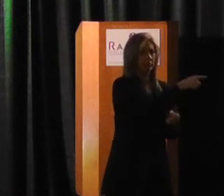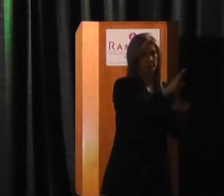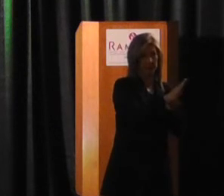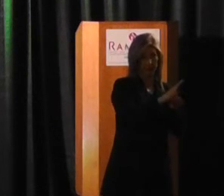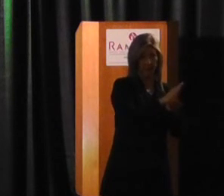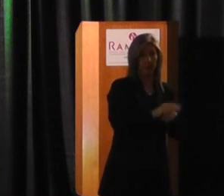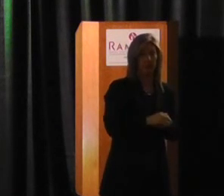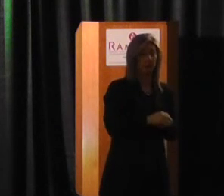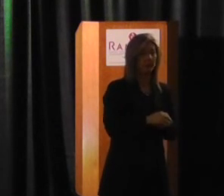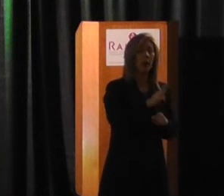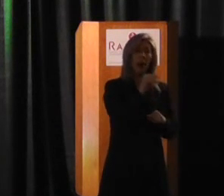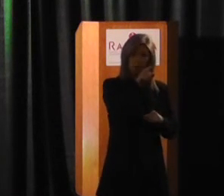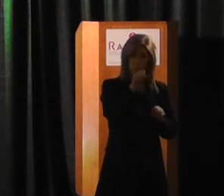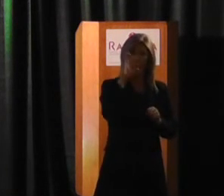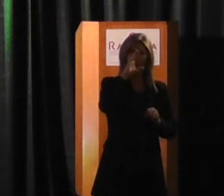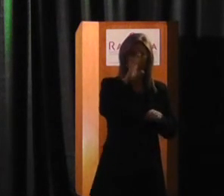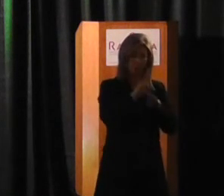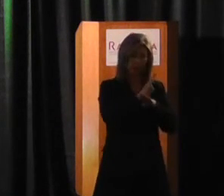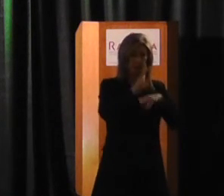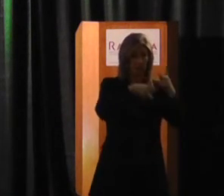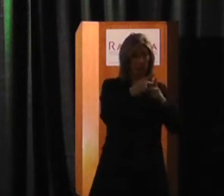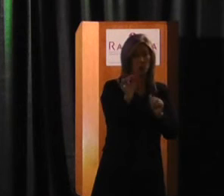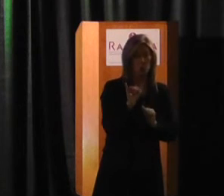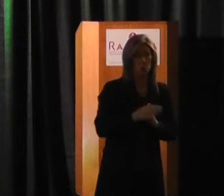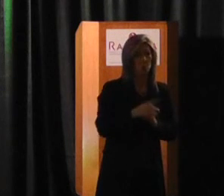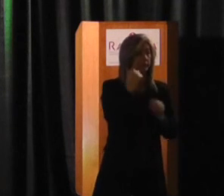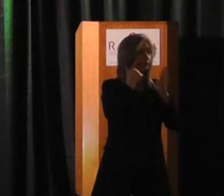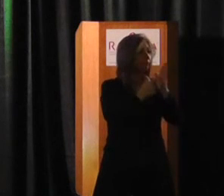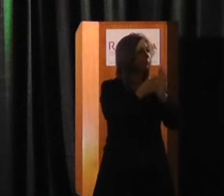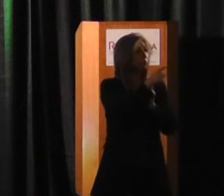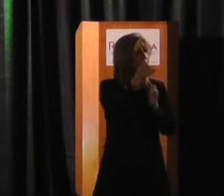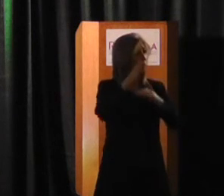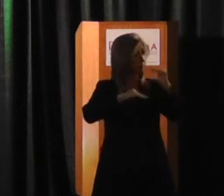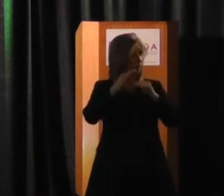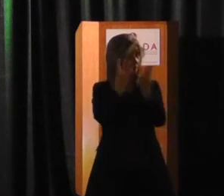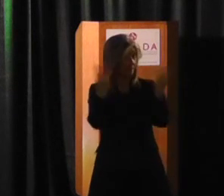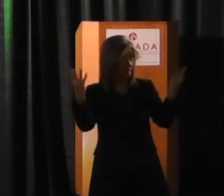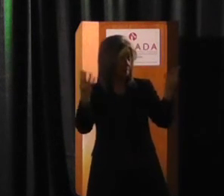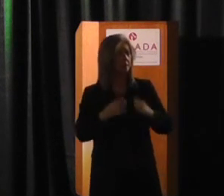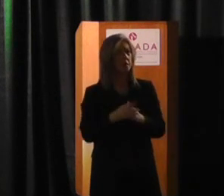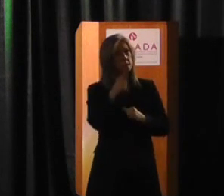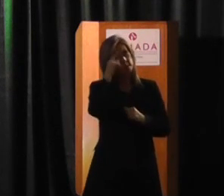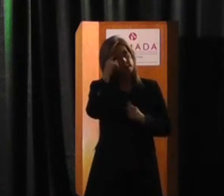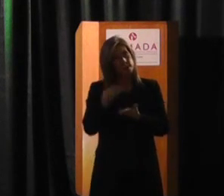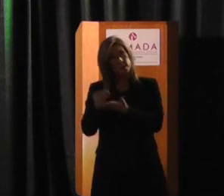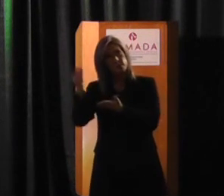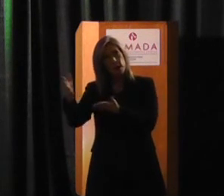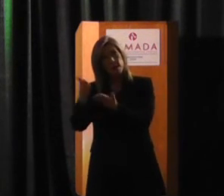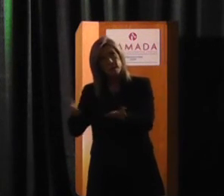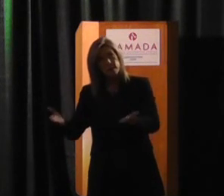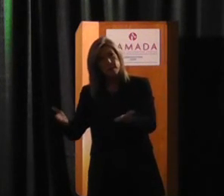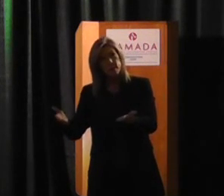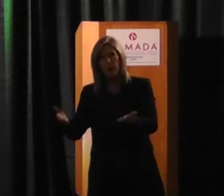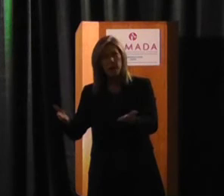also search by business type. If you plan on building a fence this weekend, before you head out to purchase $7,000 worth of supplies, why not